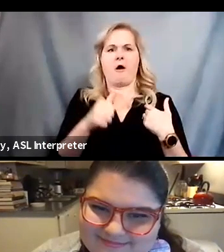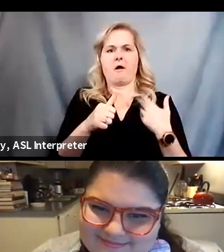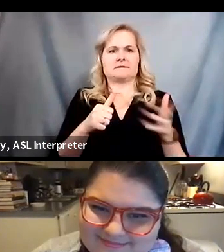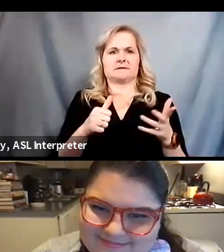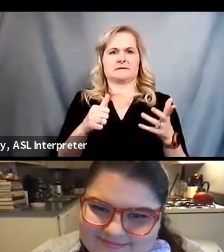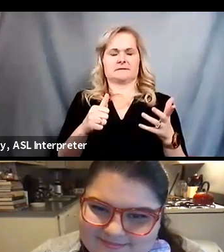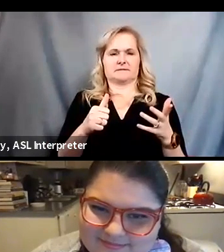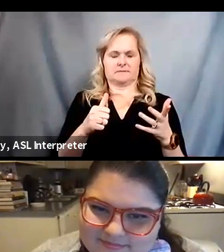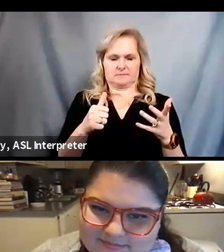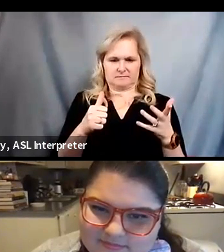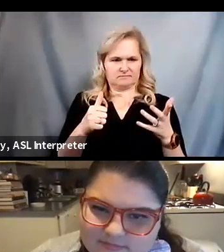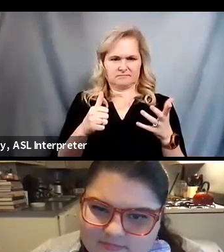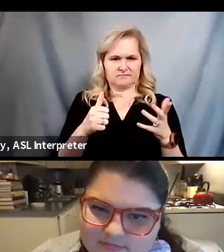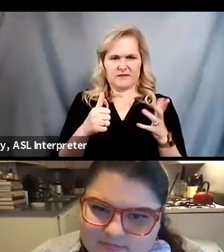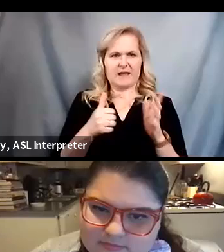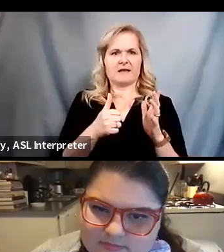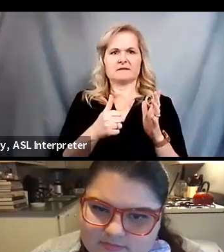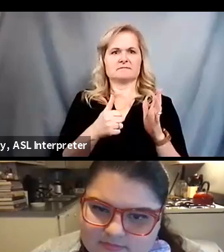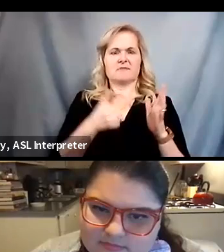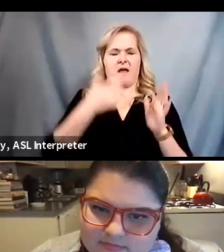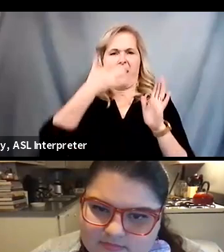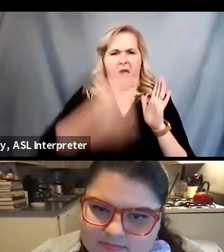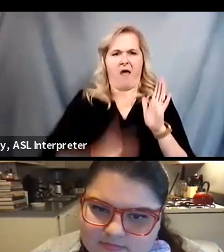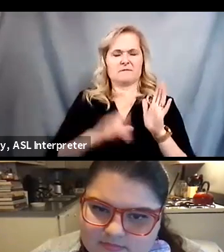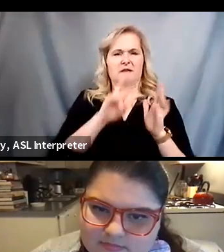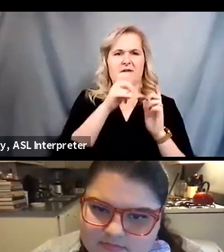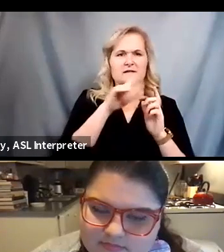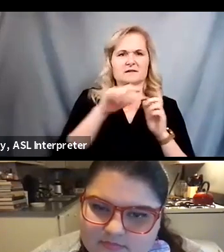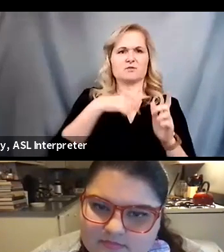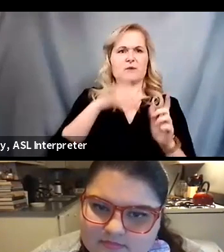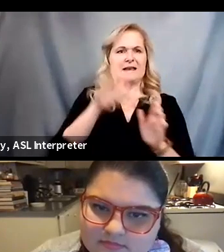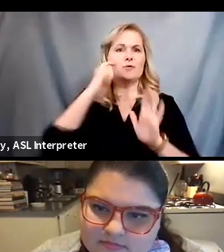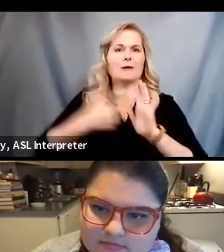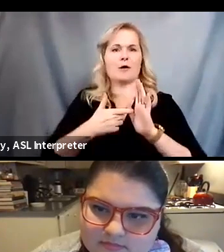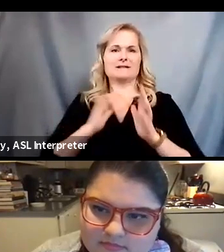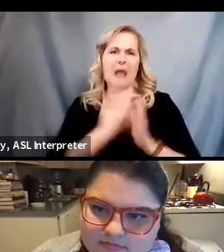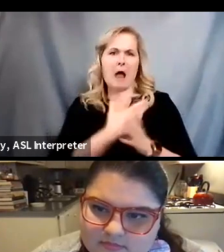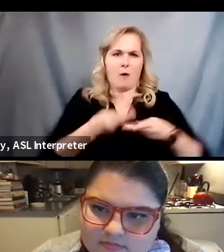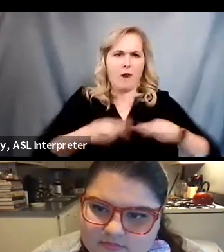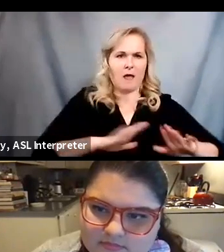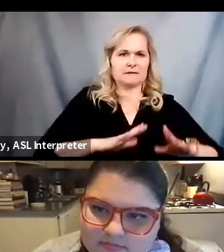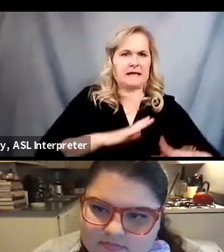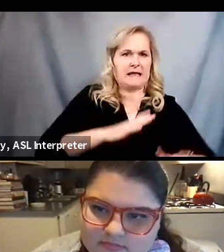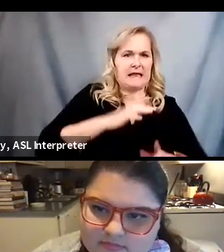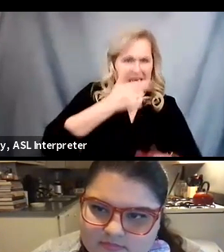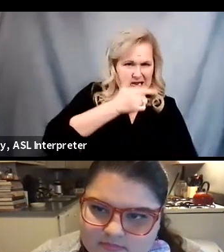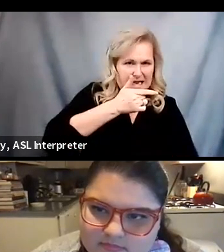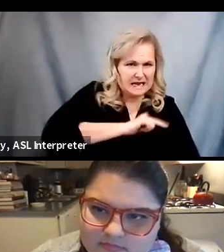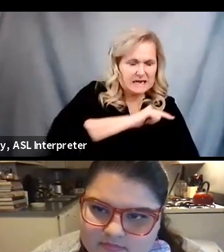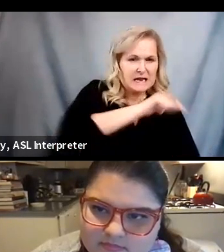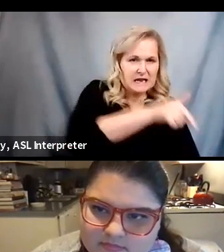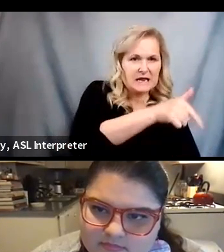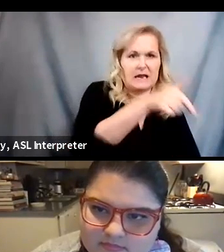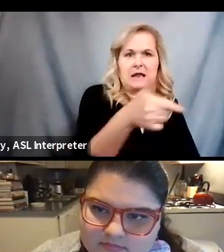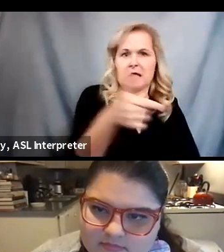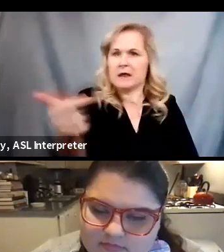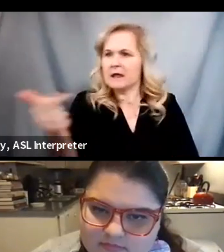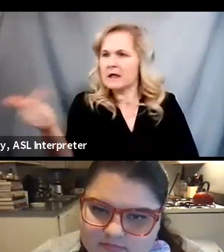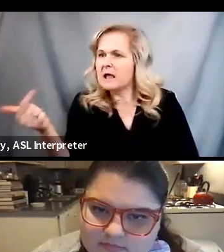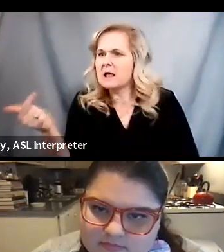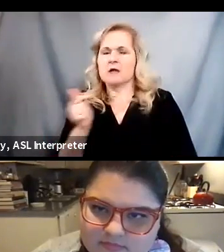vessels, acknowledging the land that we are on, that we come from, I think that in part